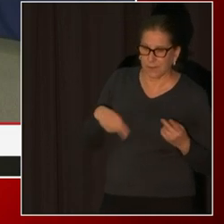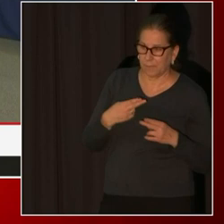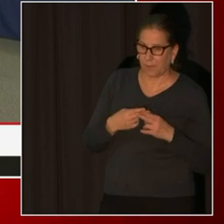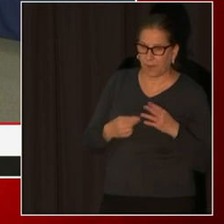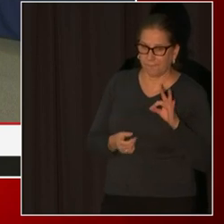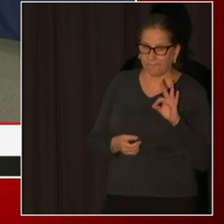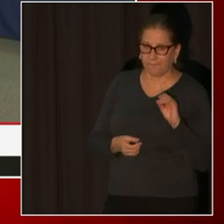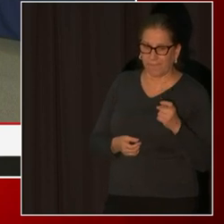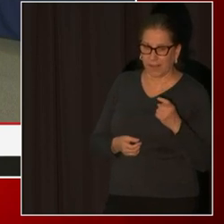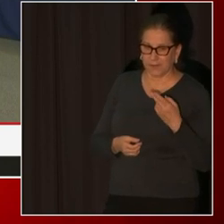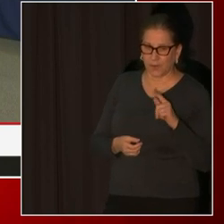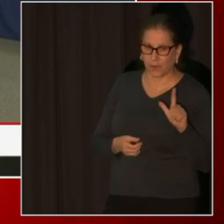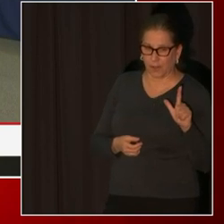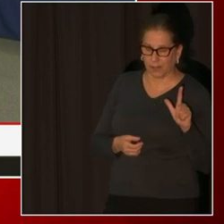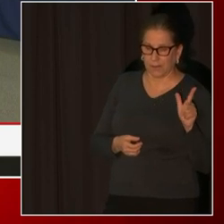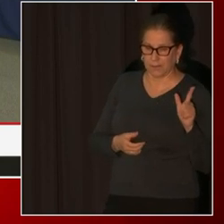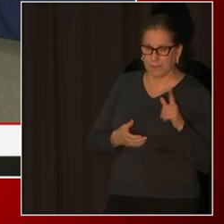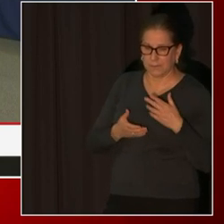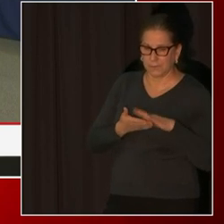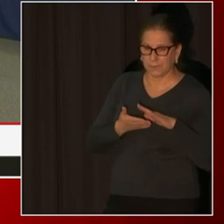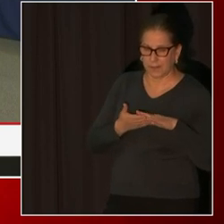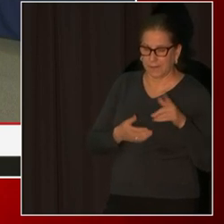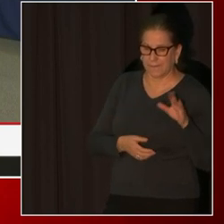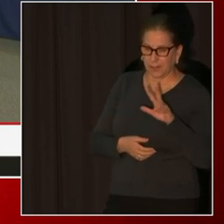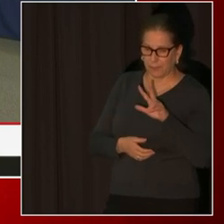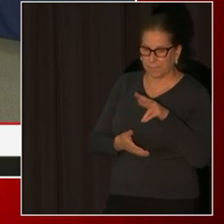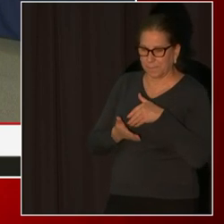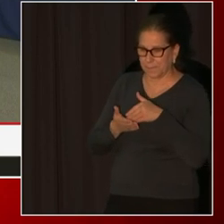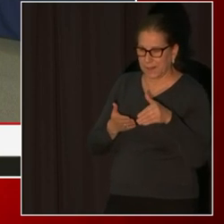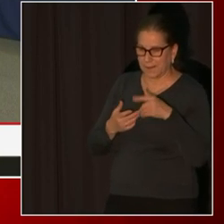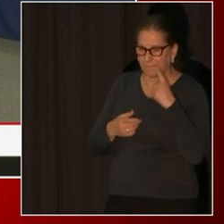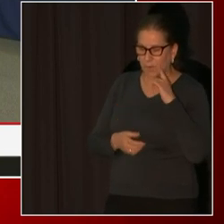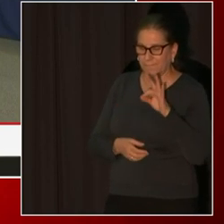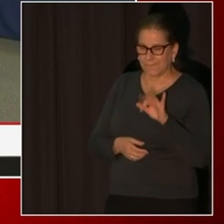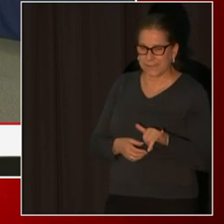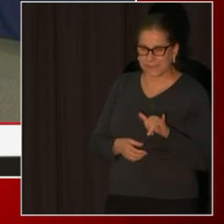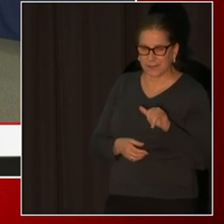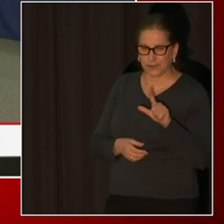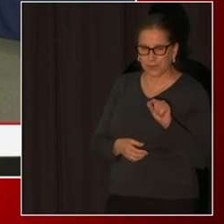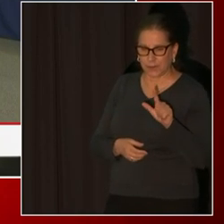million in fiscal year 23, $35.4 million in 24,